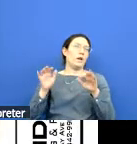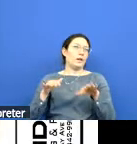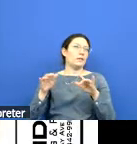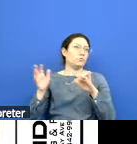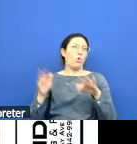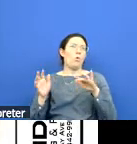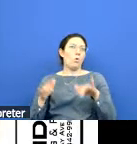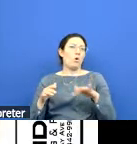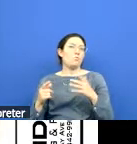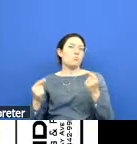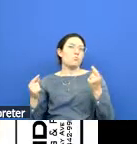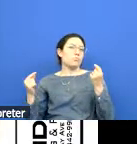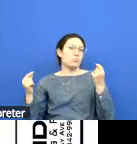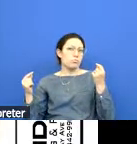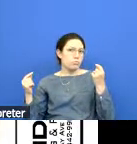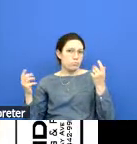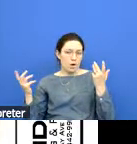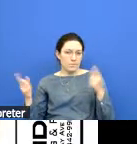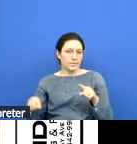typically built to be able to handle.